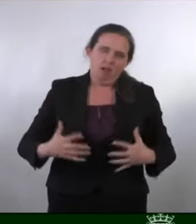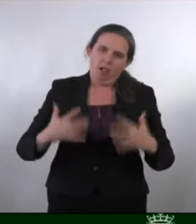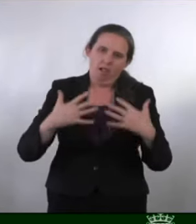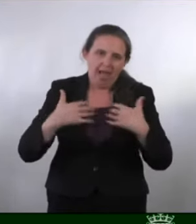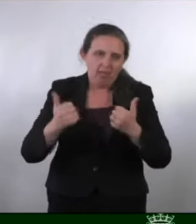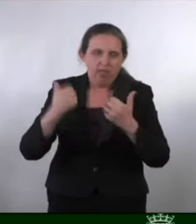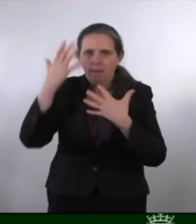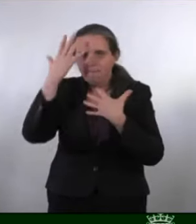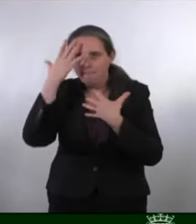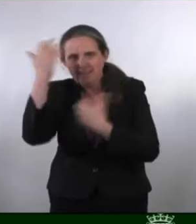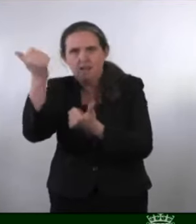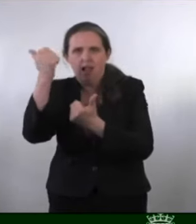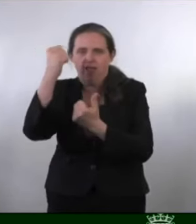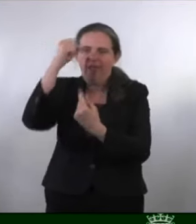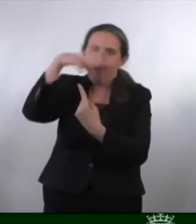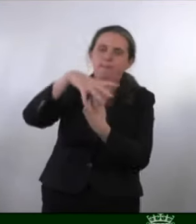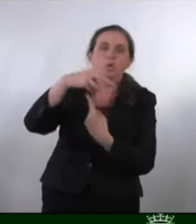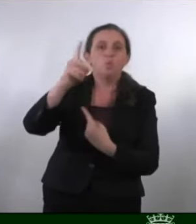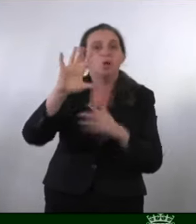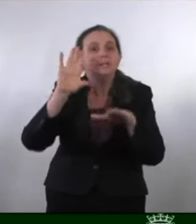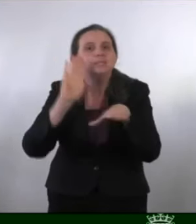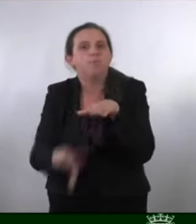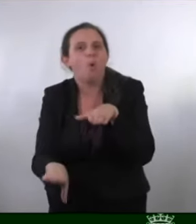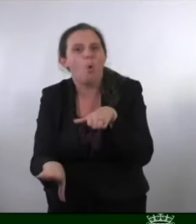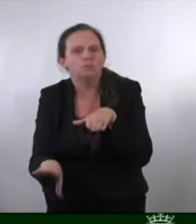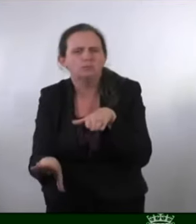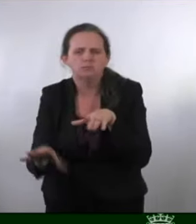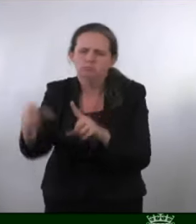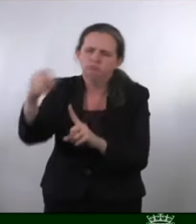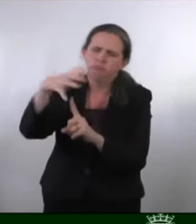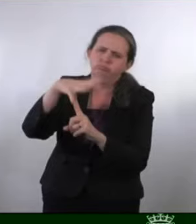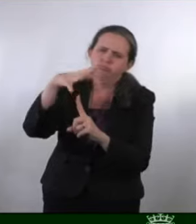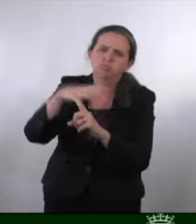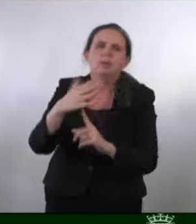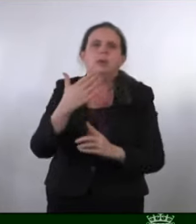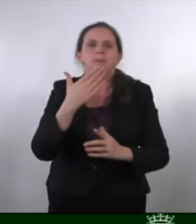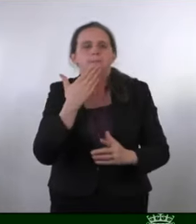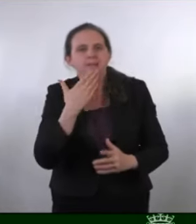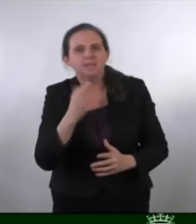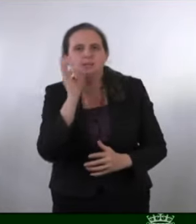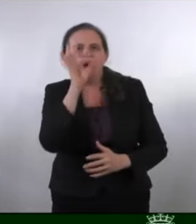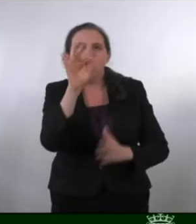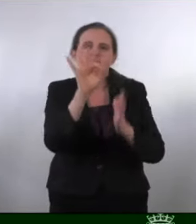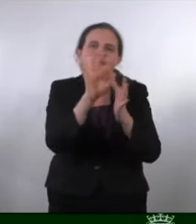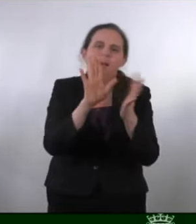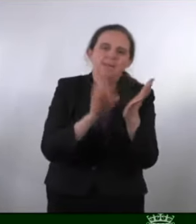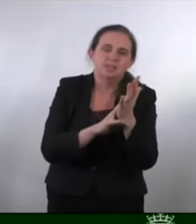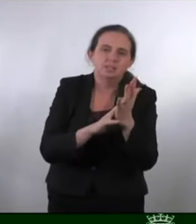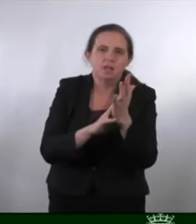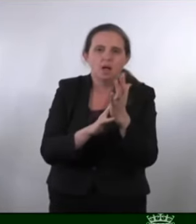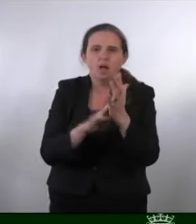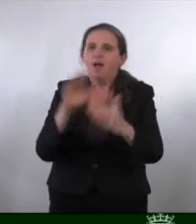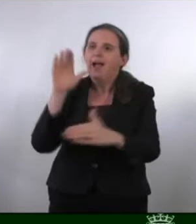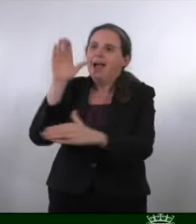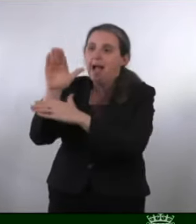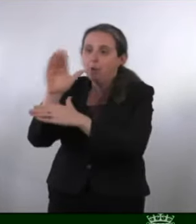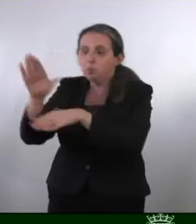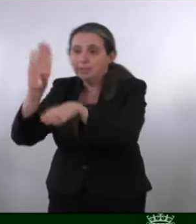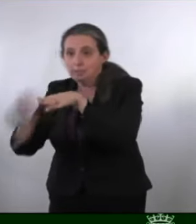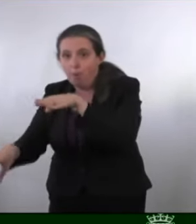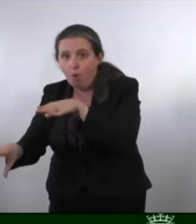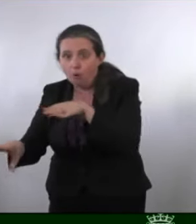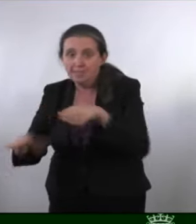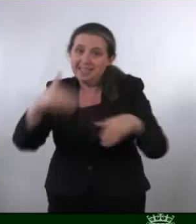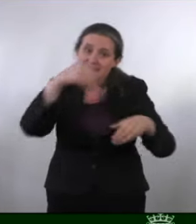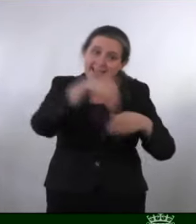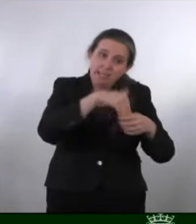and confirm that going forward into the winter, facilities for outdoor sport and for indoor swimming should remain